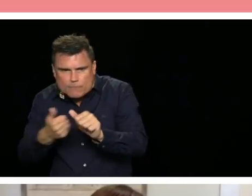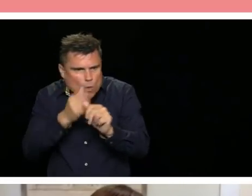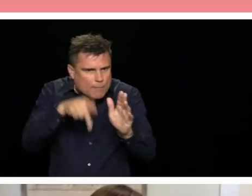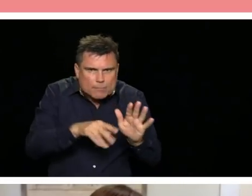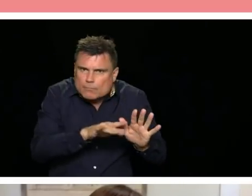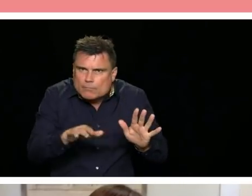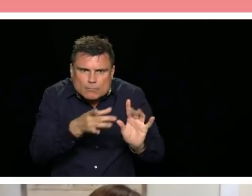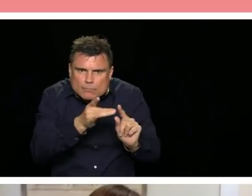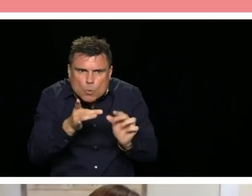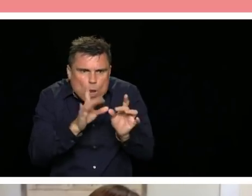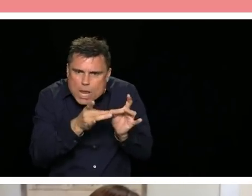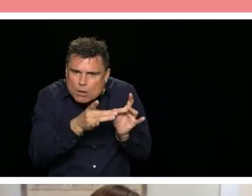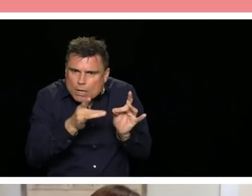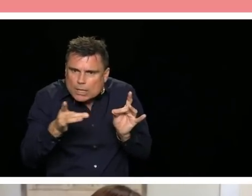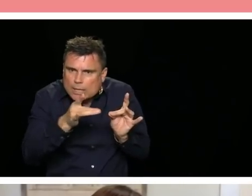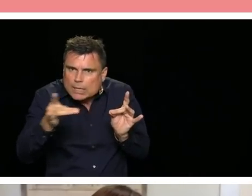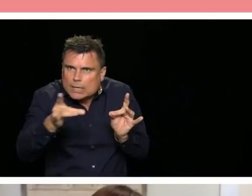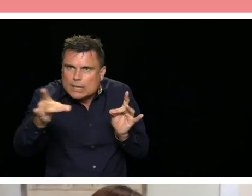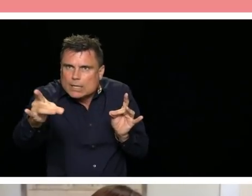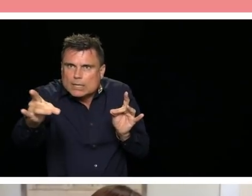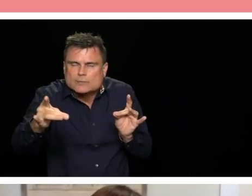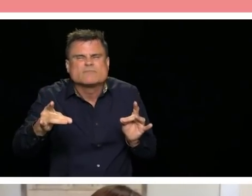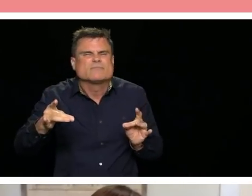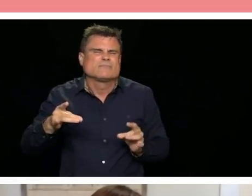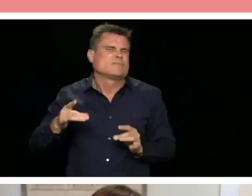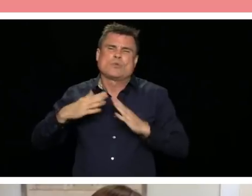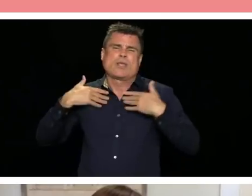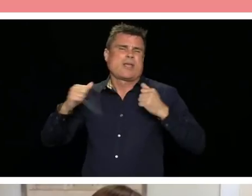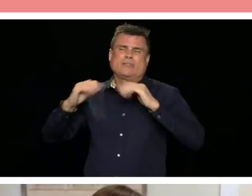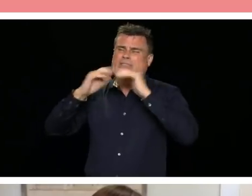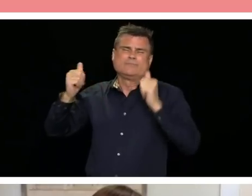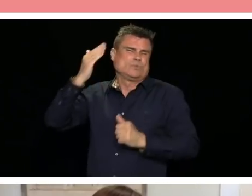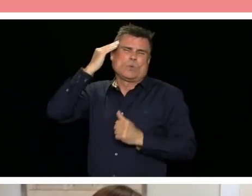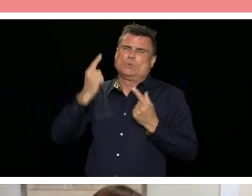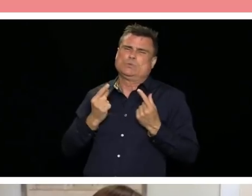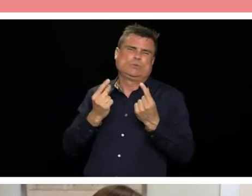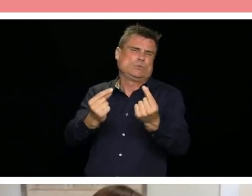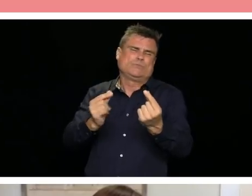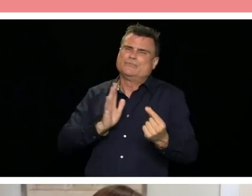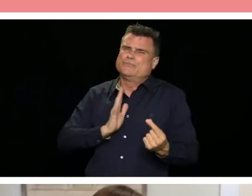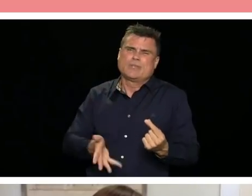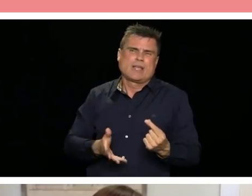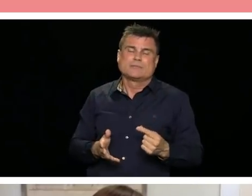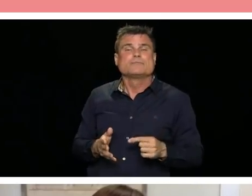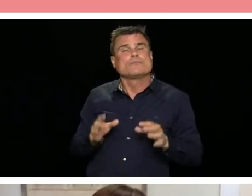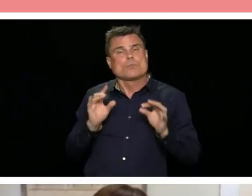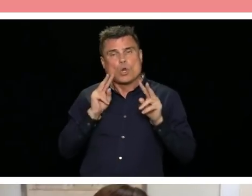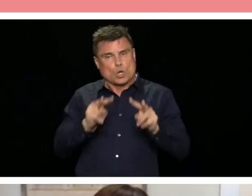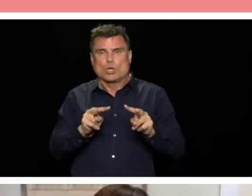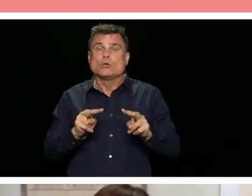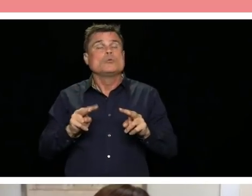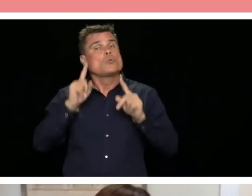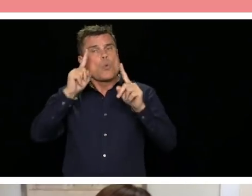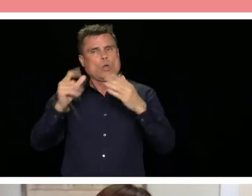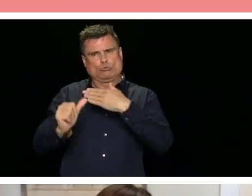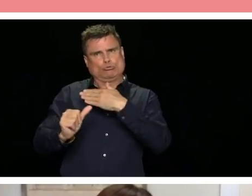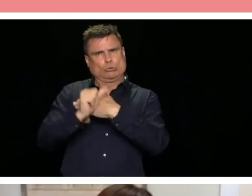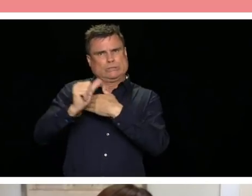I think the risk is very low that you're going to pass it on to anyone if you don't have it. That's the